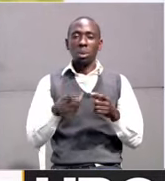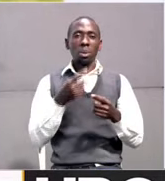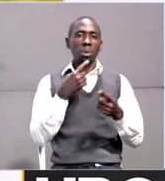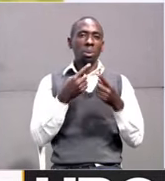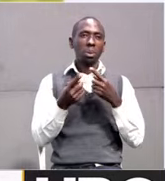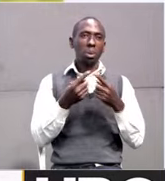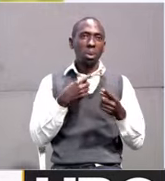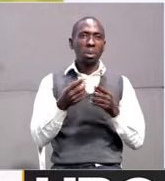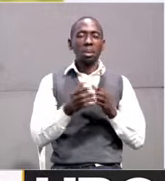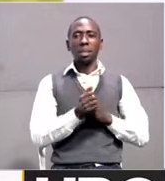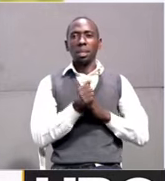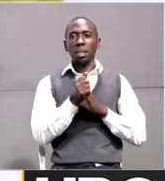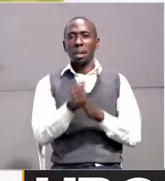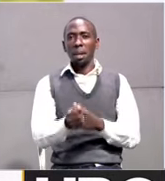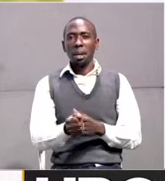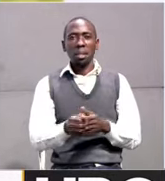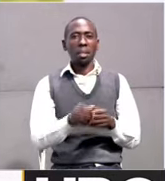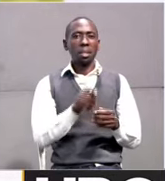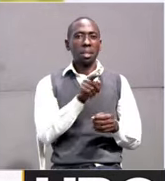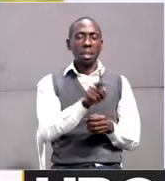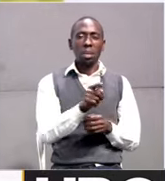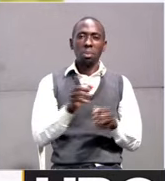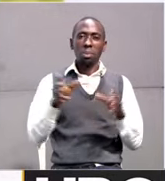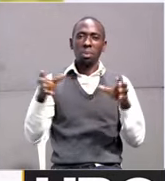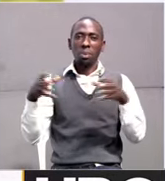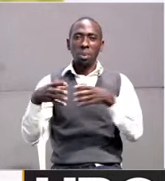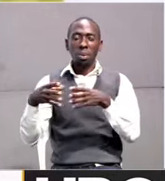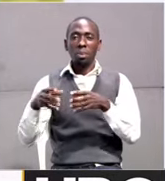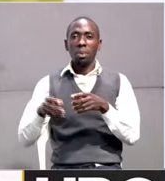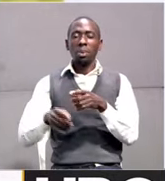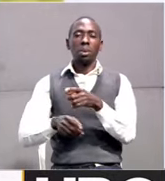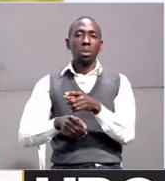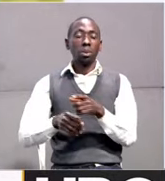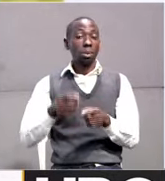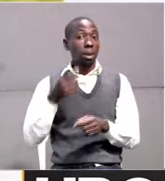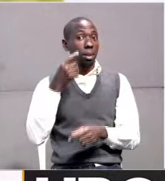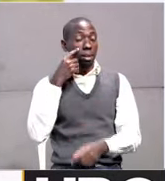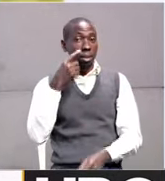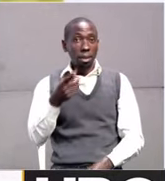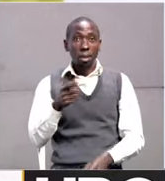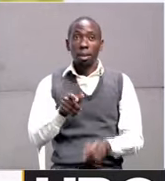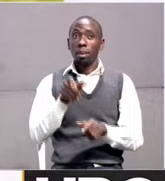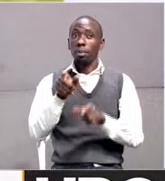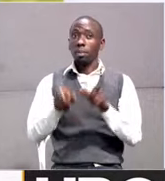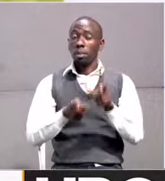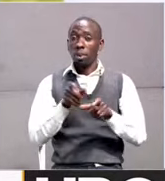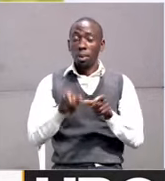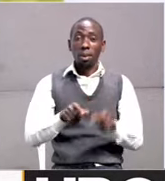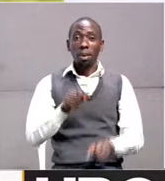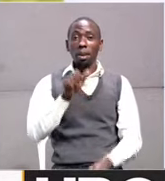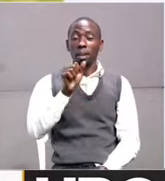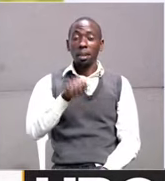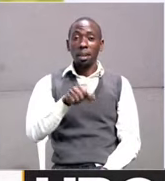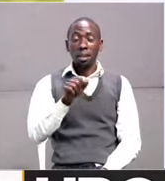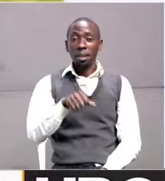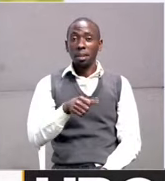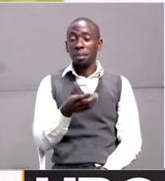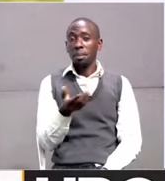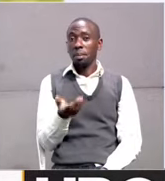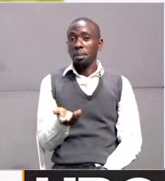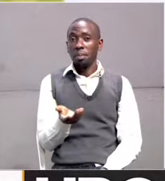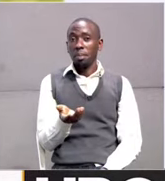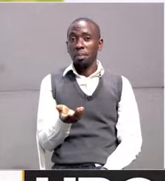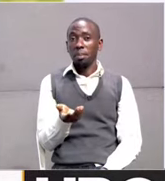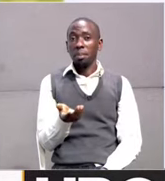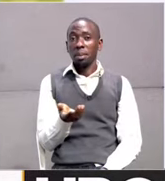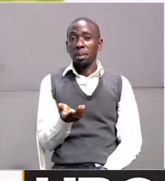leaders of this one, of that group, you can see that people can get lost and